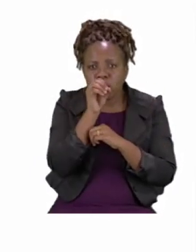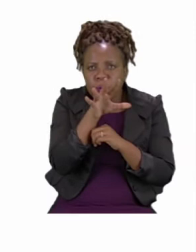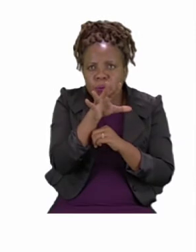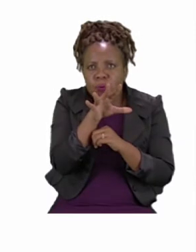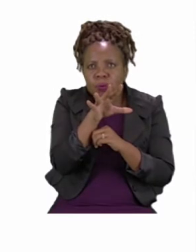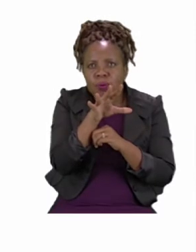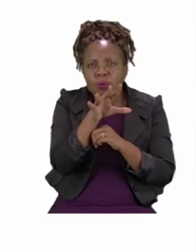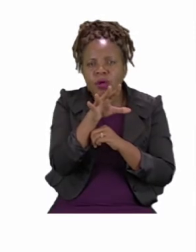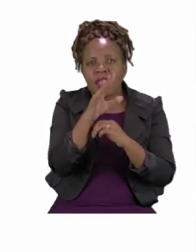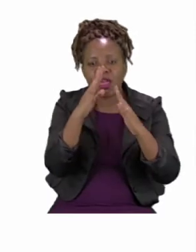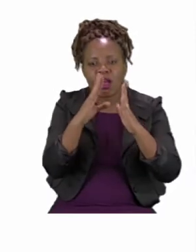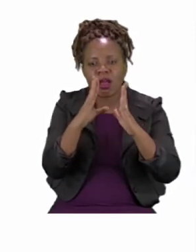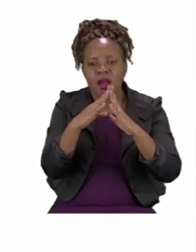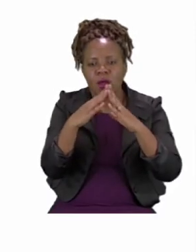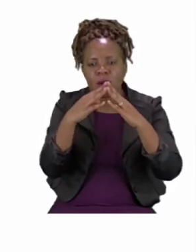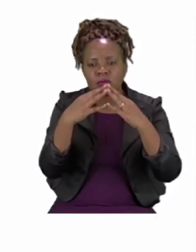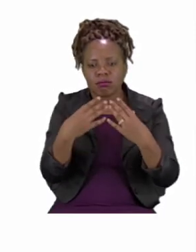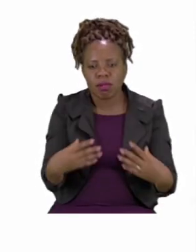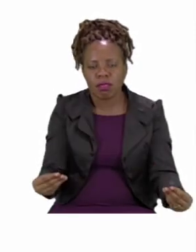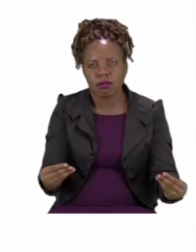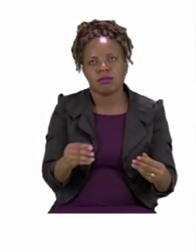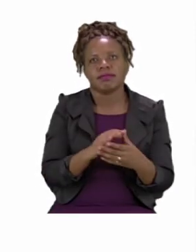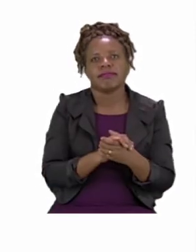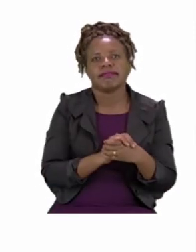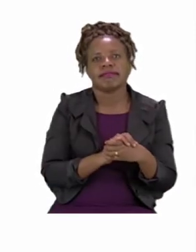to please draw a line to that picture.